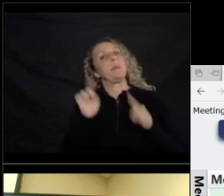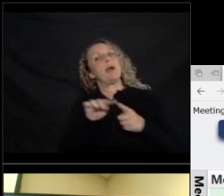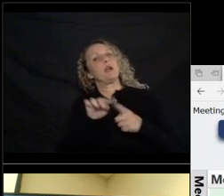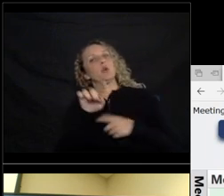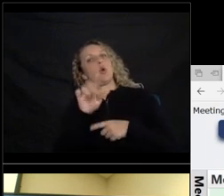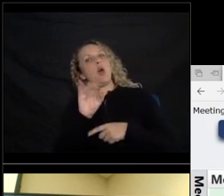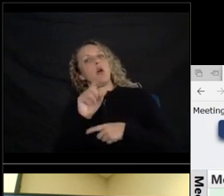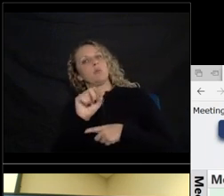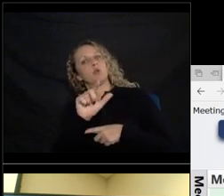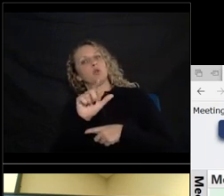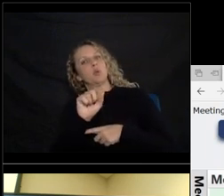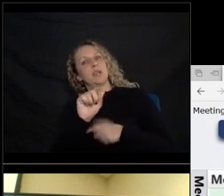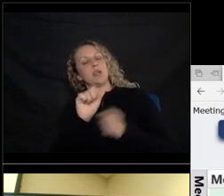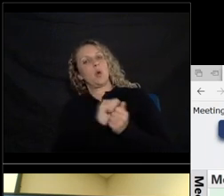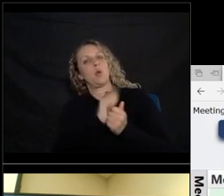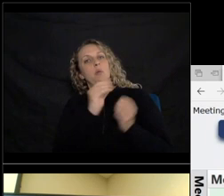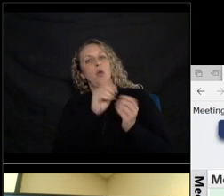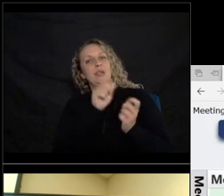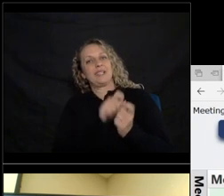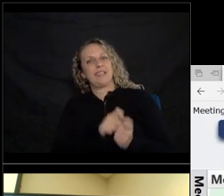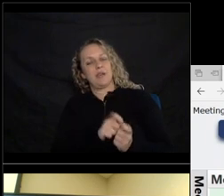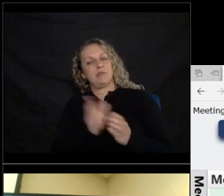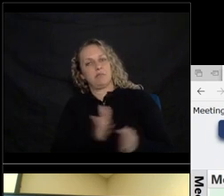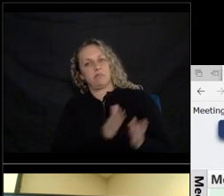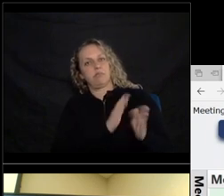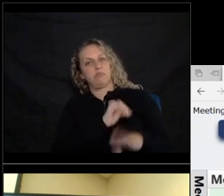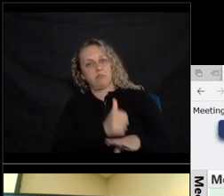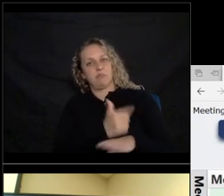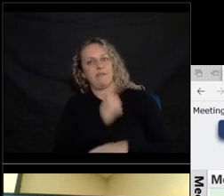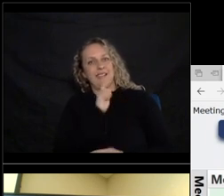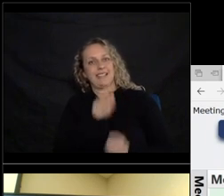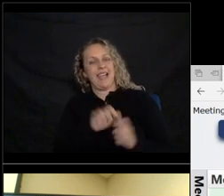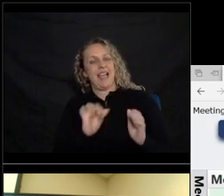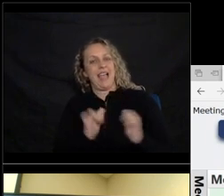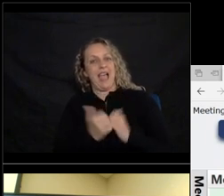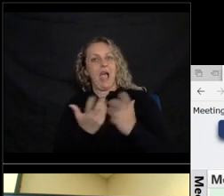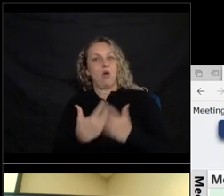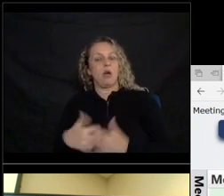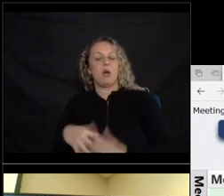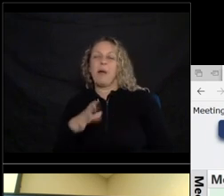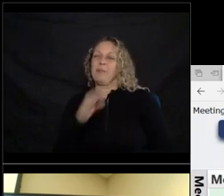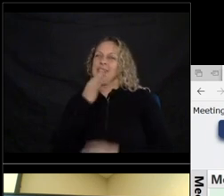on October 20 with more details of exactly how, it probably